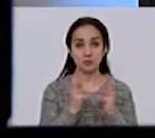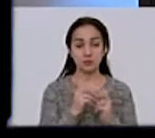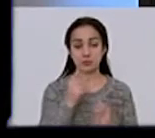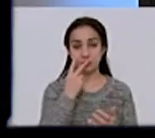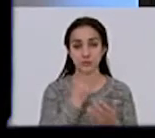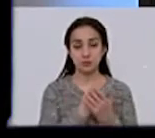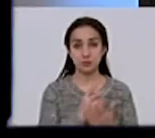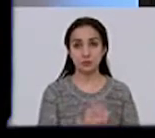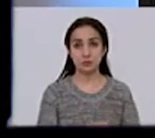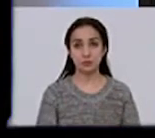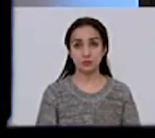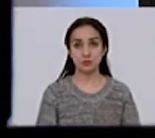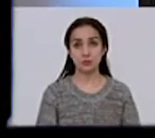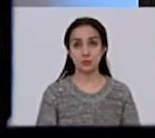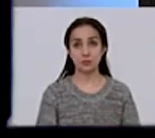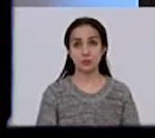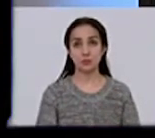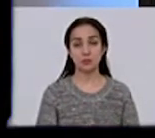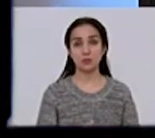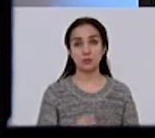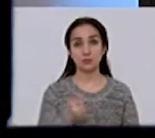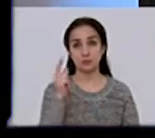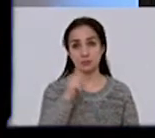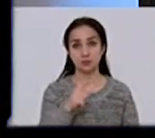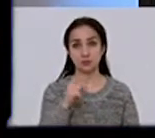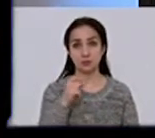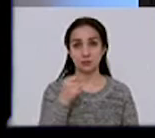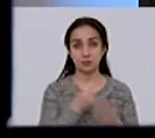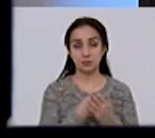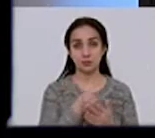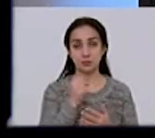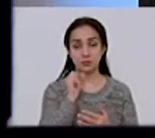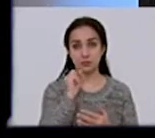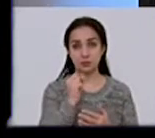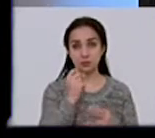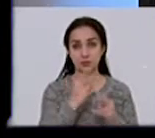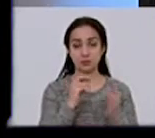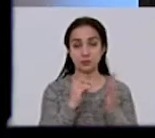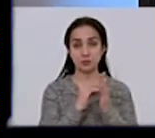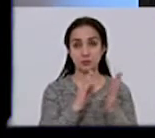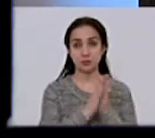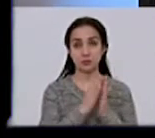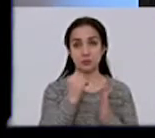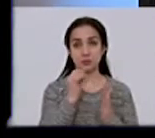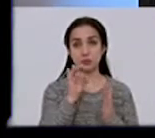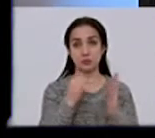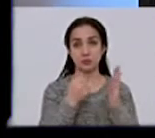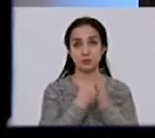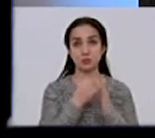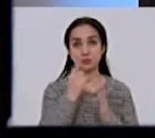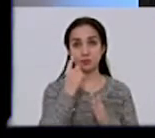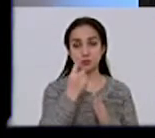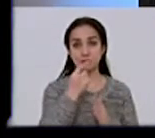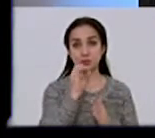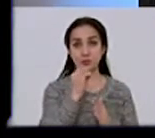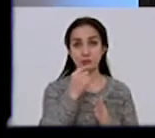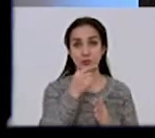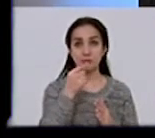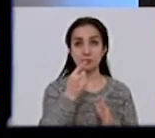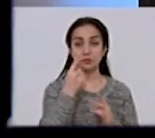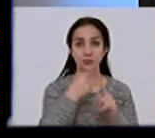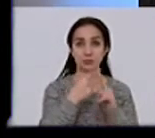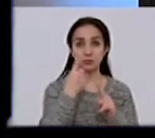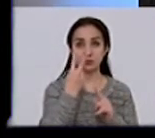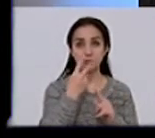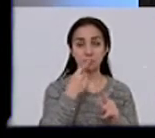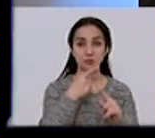qilaylik. Demak, integralni a bilan belgilab olsak, 0 dan 1 gacha y darajasida